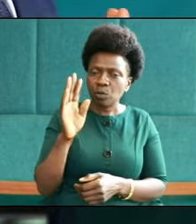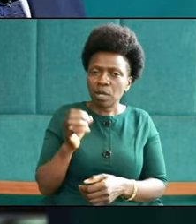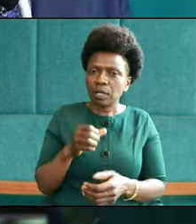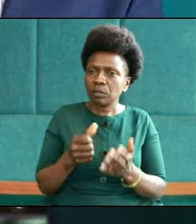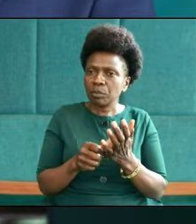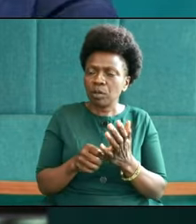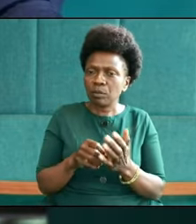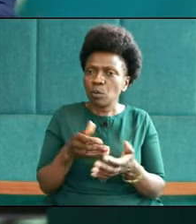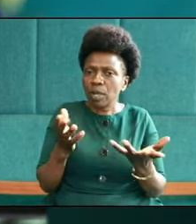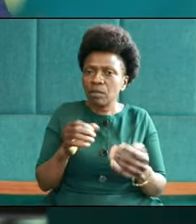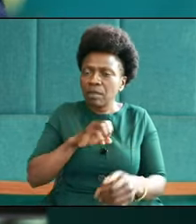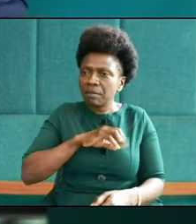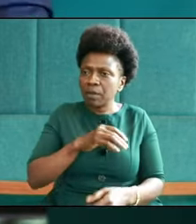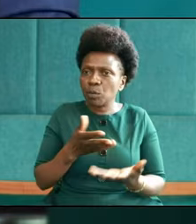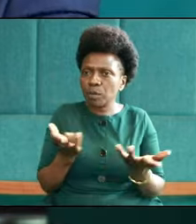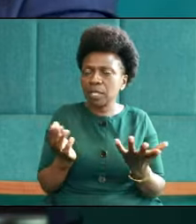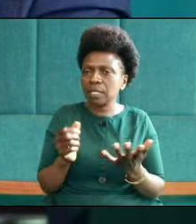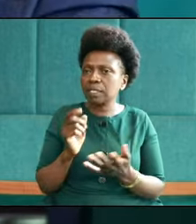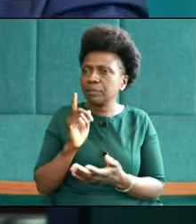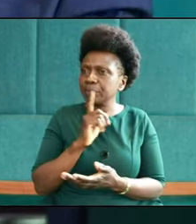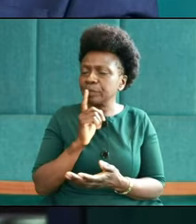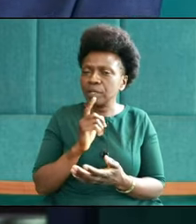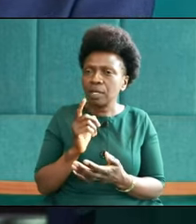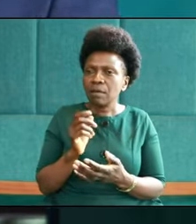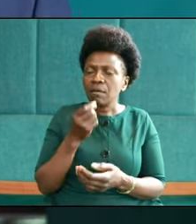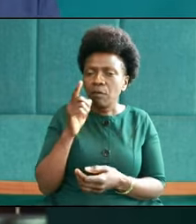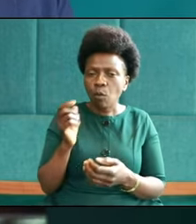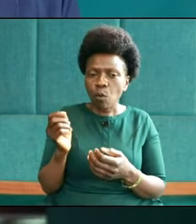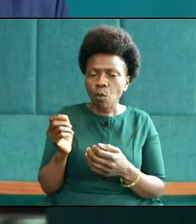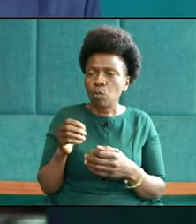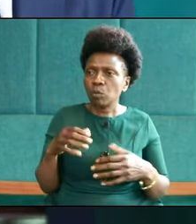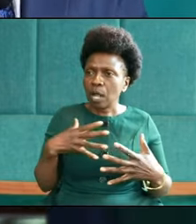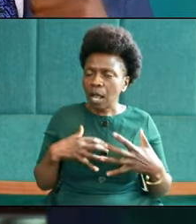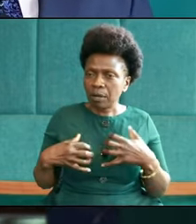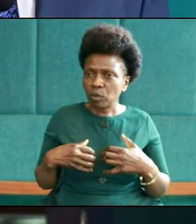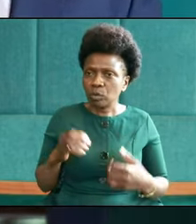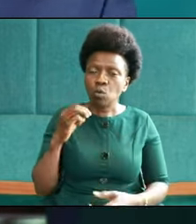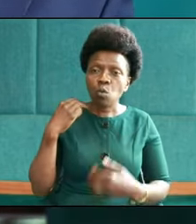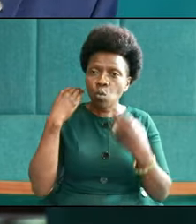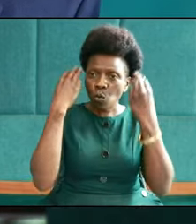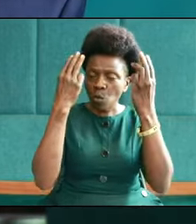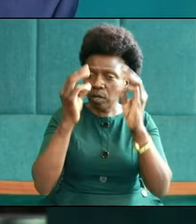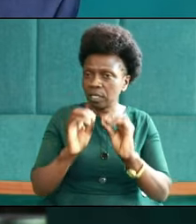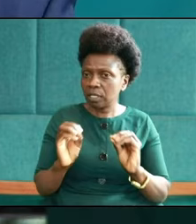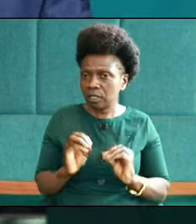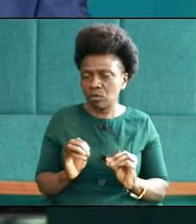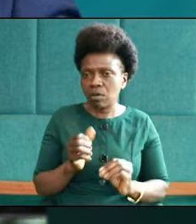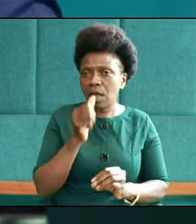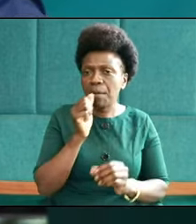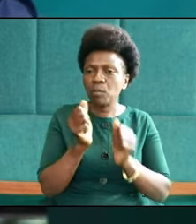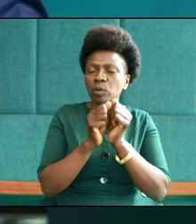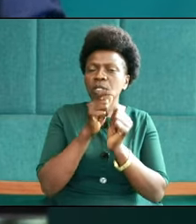fearing cold, where there is terror for wild animals. Don't worry. I am with